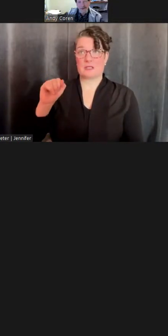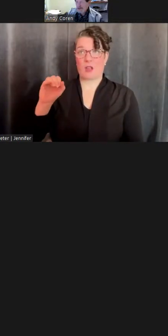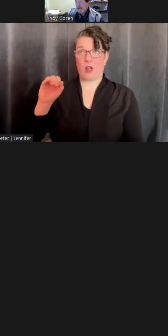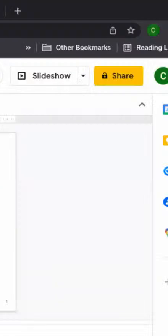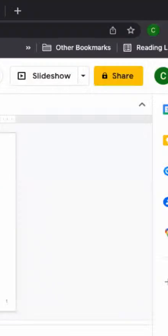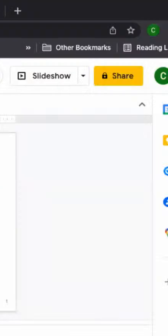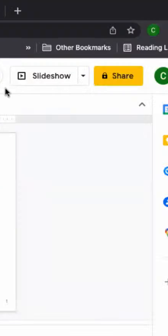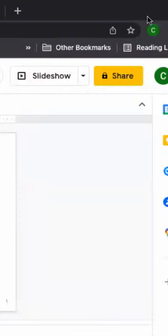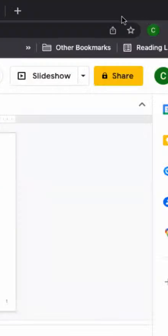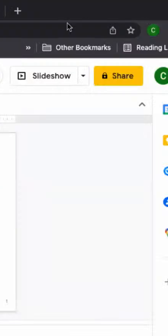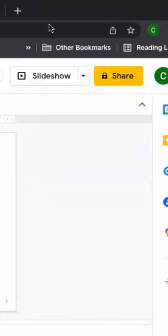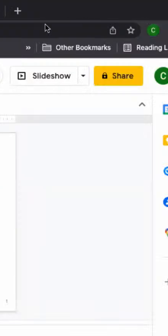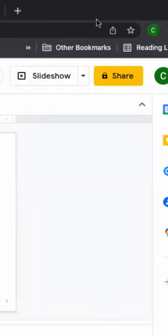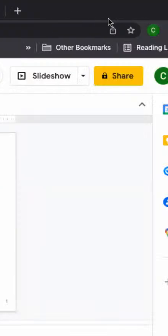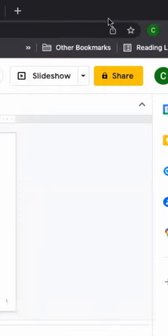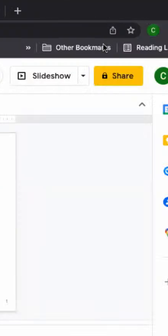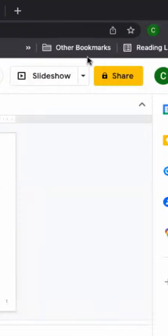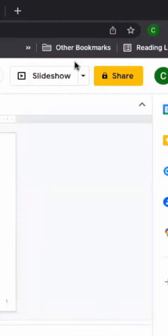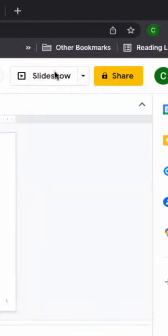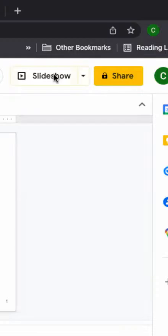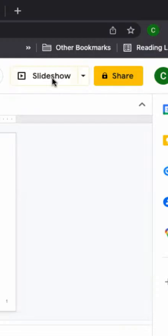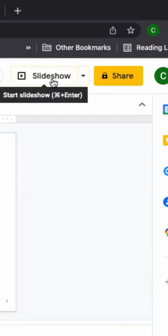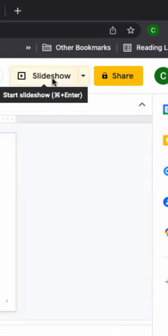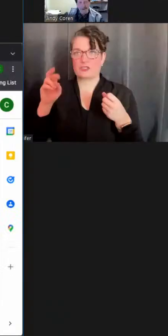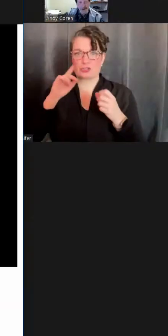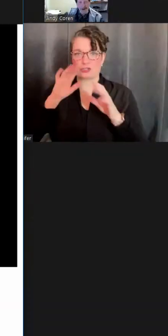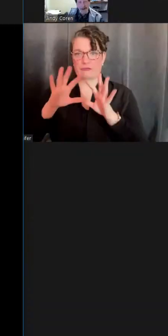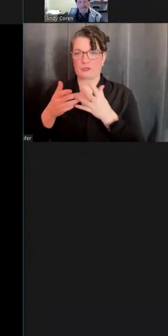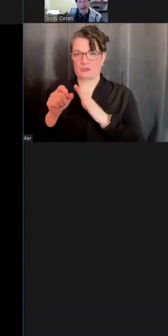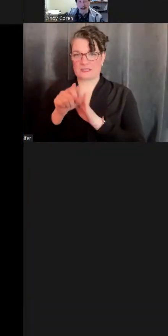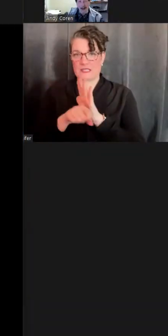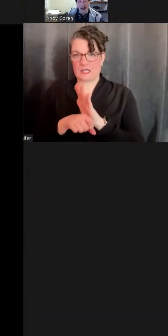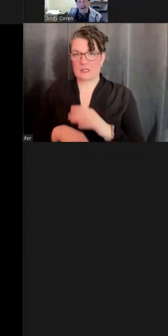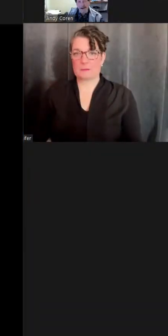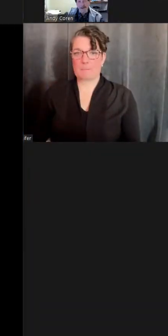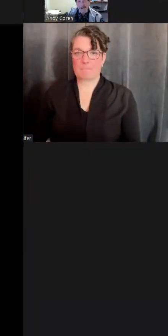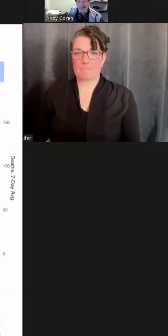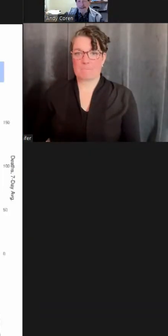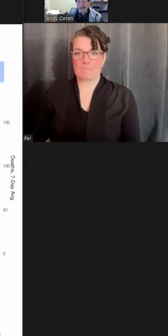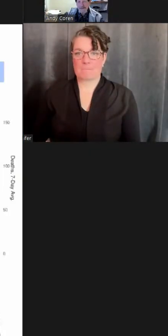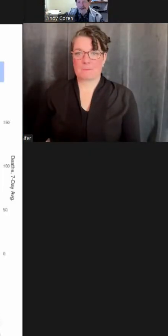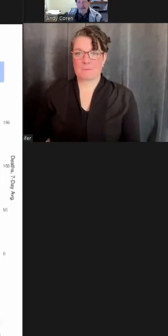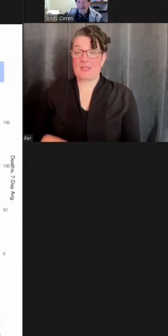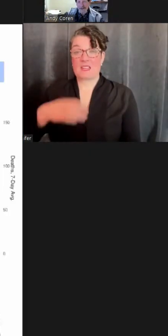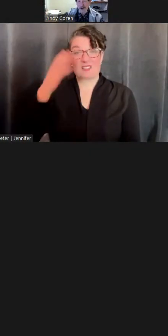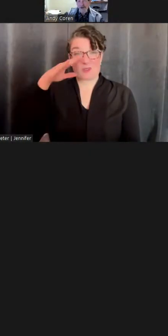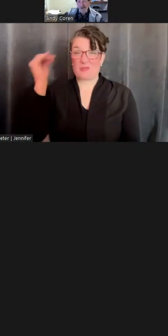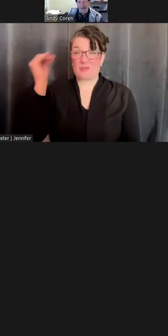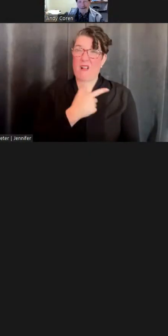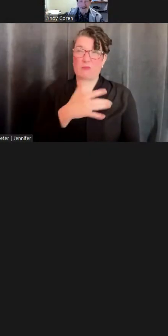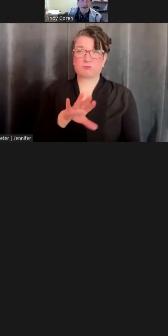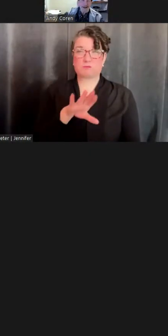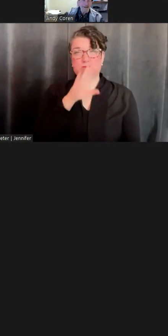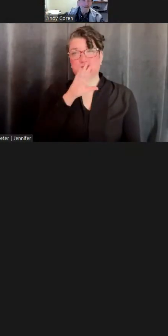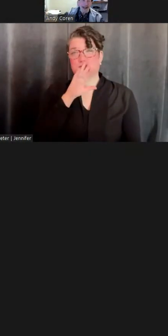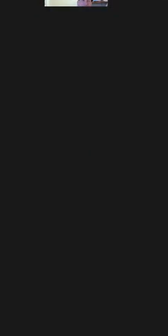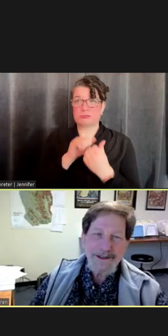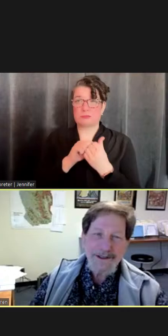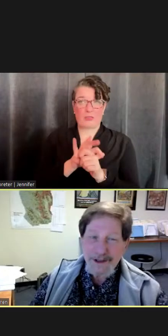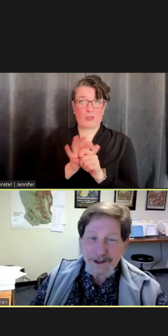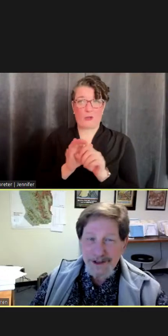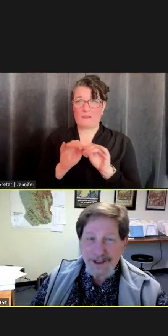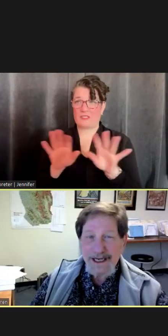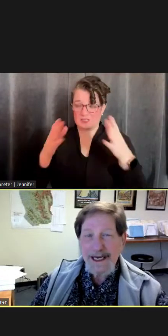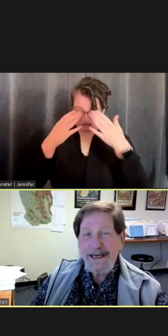health officer for the state. The next slide is what we're talking about. I know that everybody's fed up with this COVID epidemic, and we have